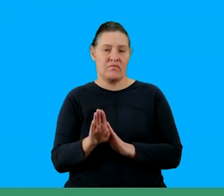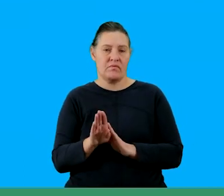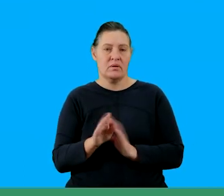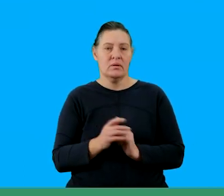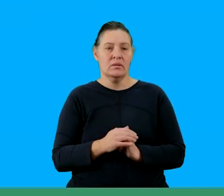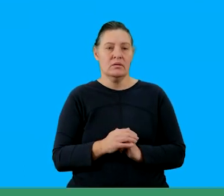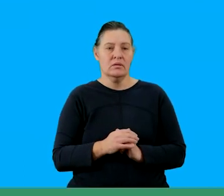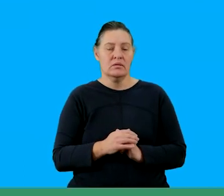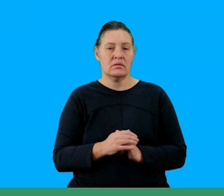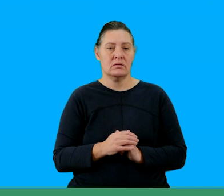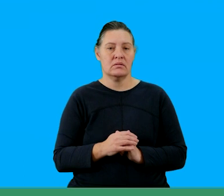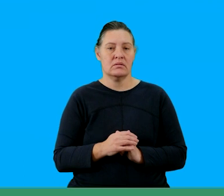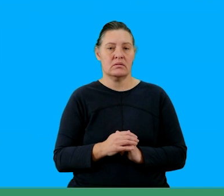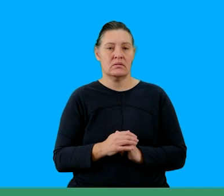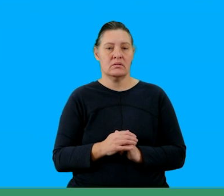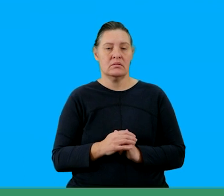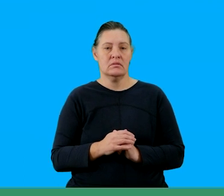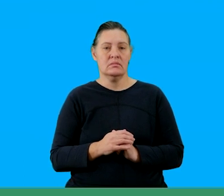improve